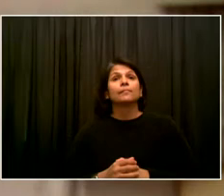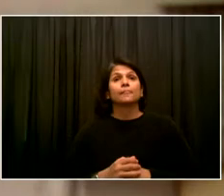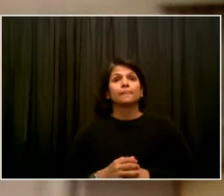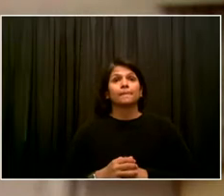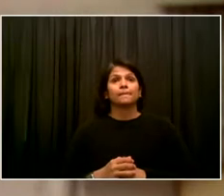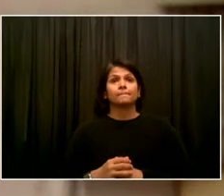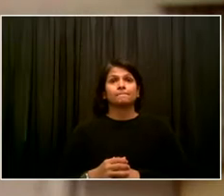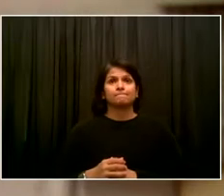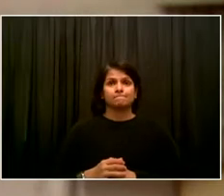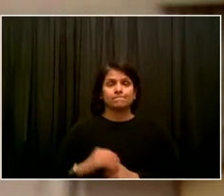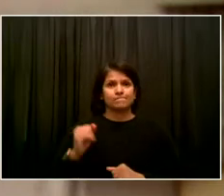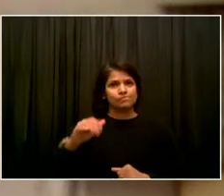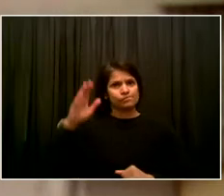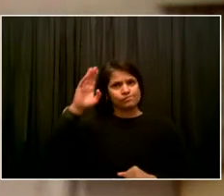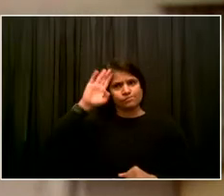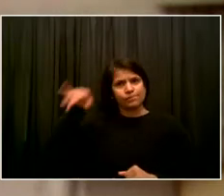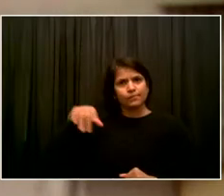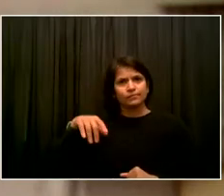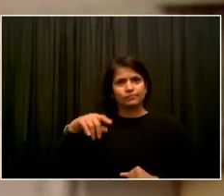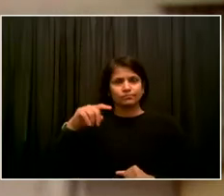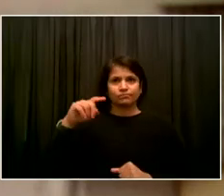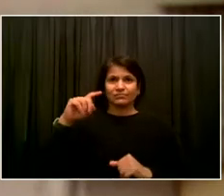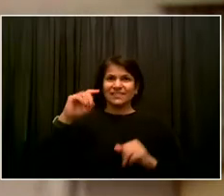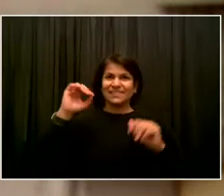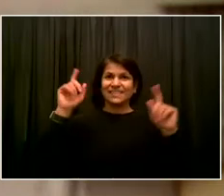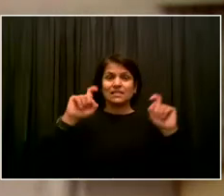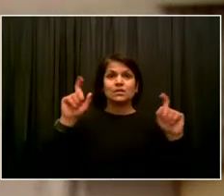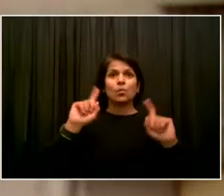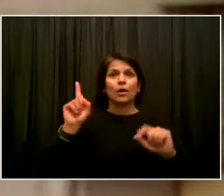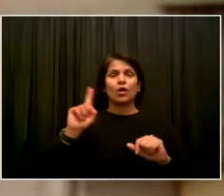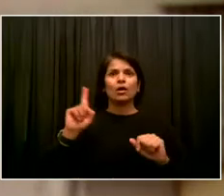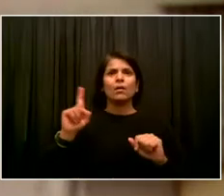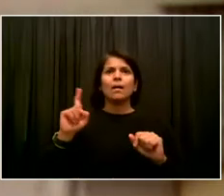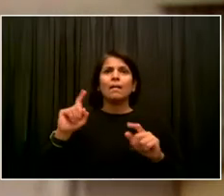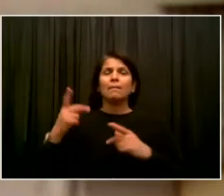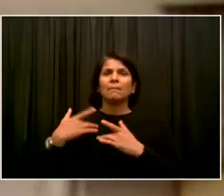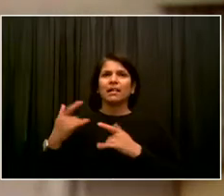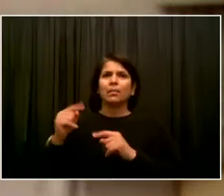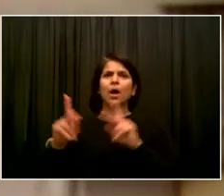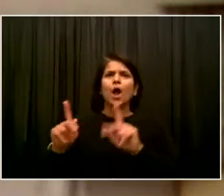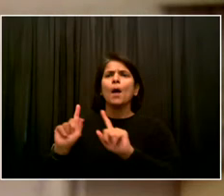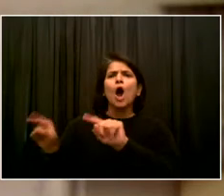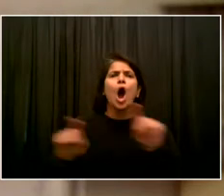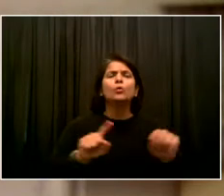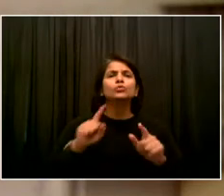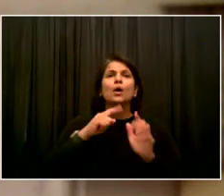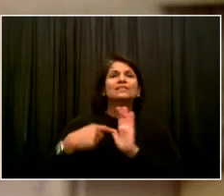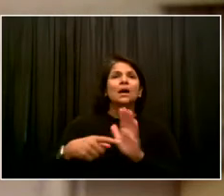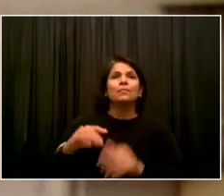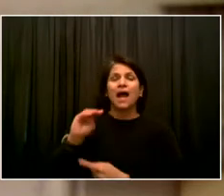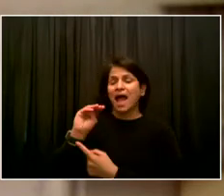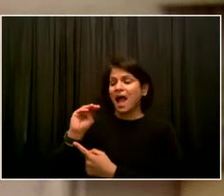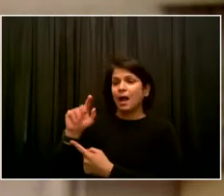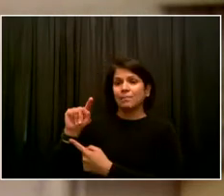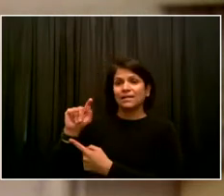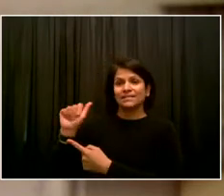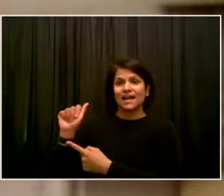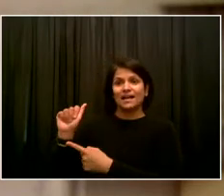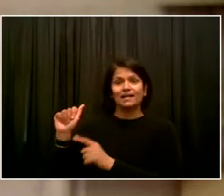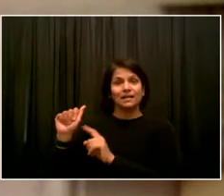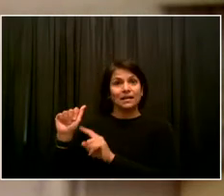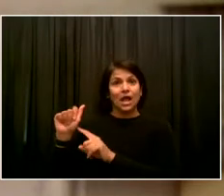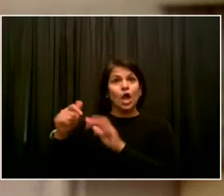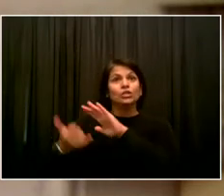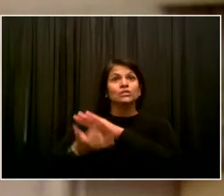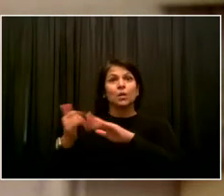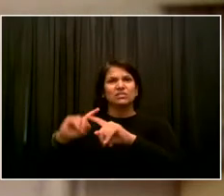place for us to launch testing sites, and we'll opening five more soon. We have two now. So those are all coming online and continue to ramp up,